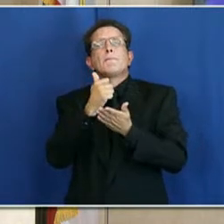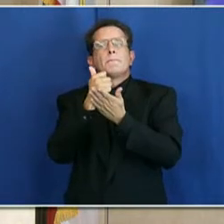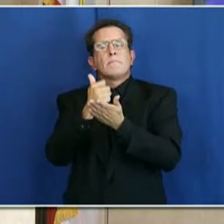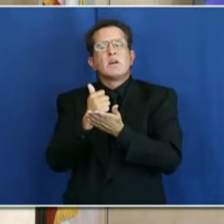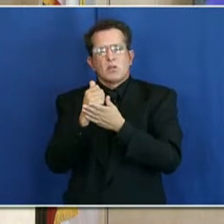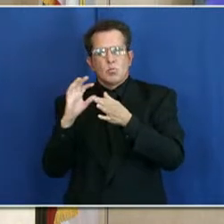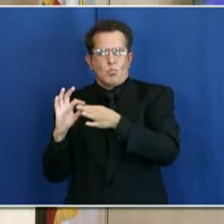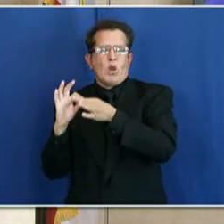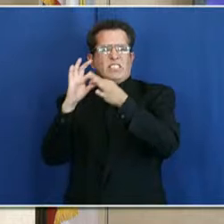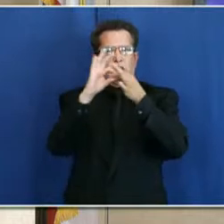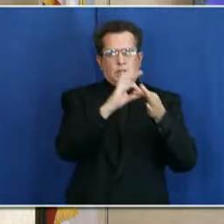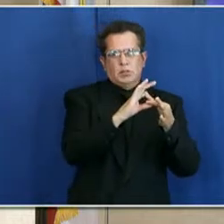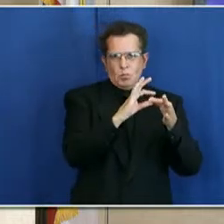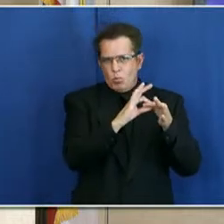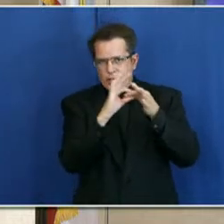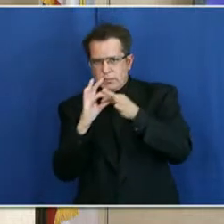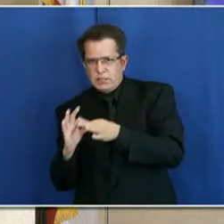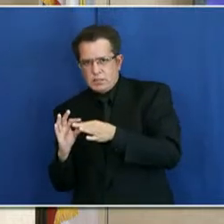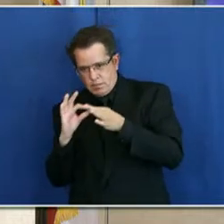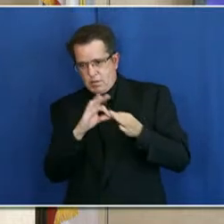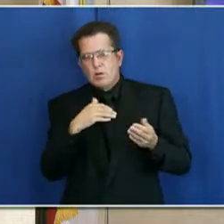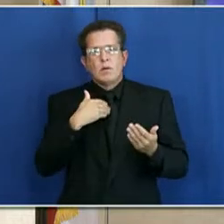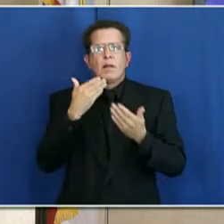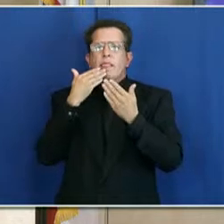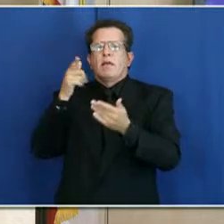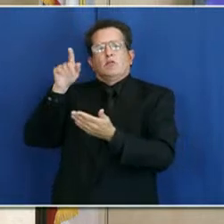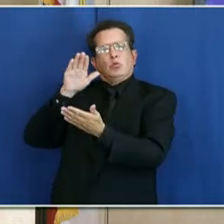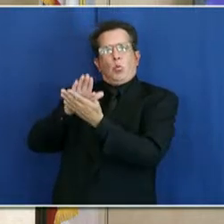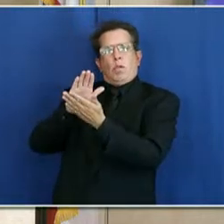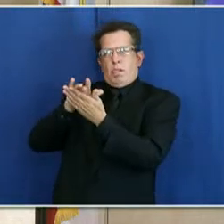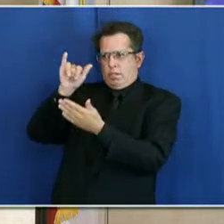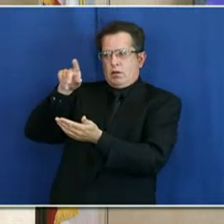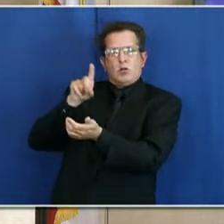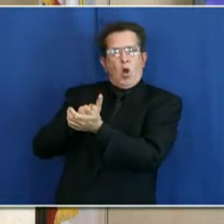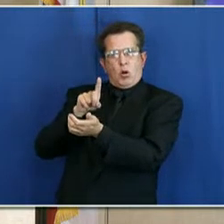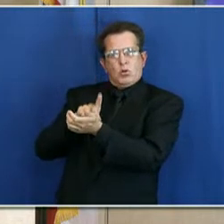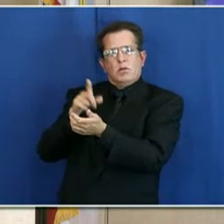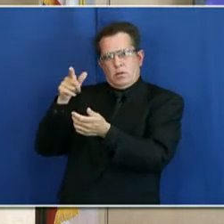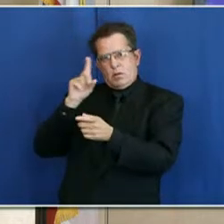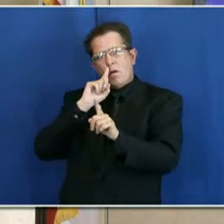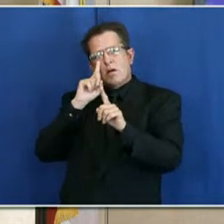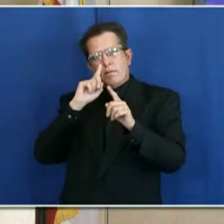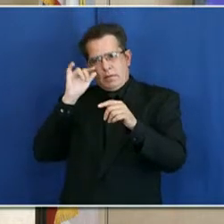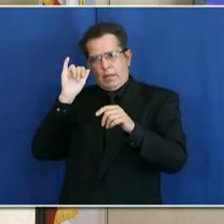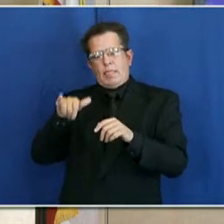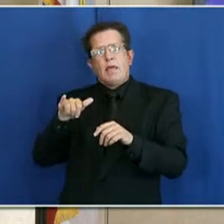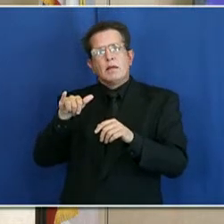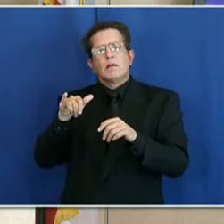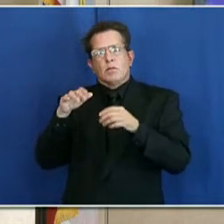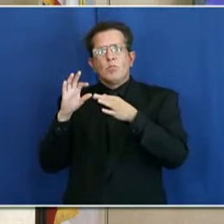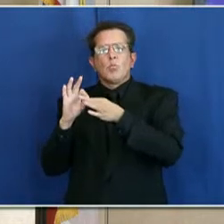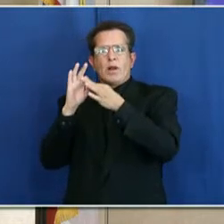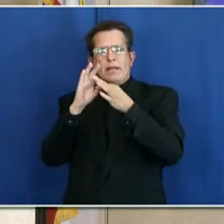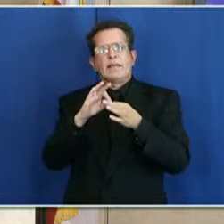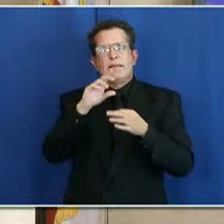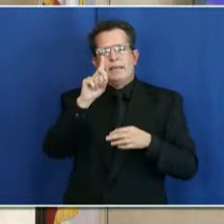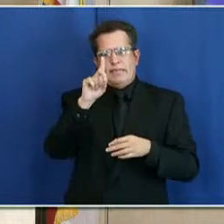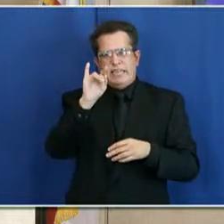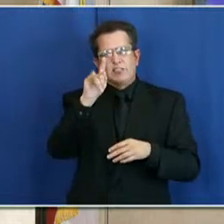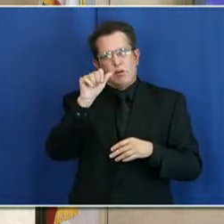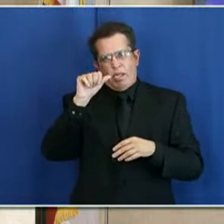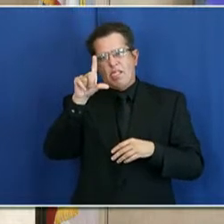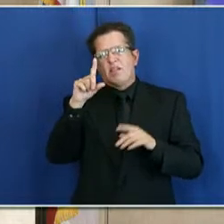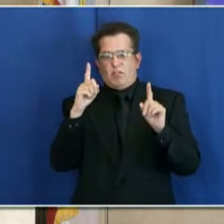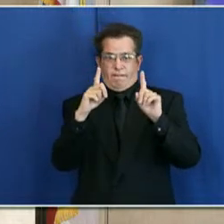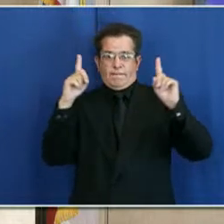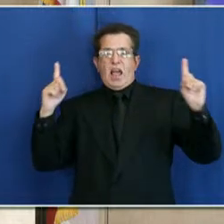want to commend all of our schools. Dr. Gothold, we've talked countless times about bridging that digital divide to ensure that as